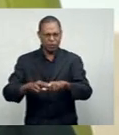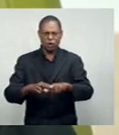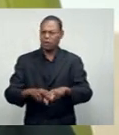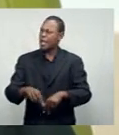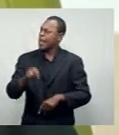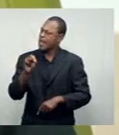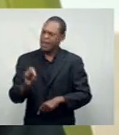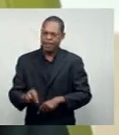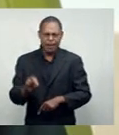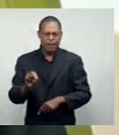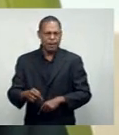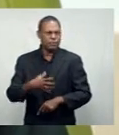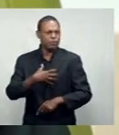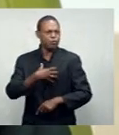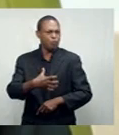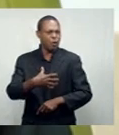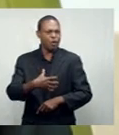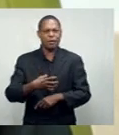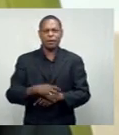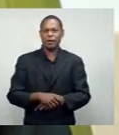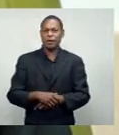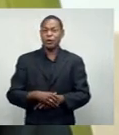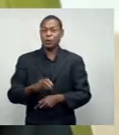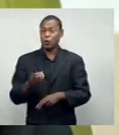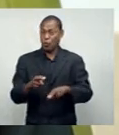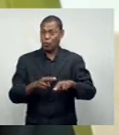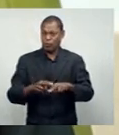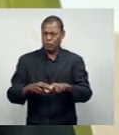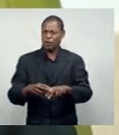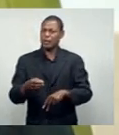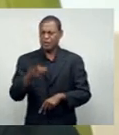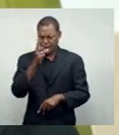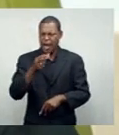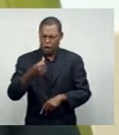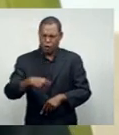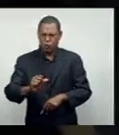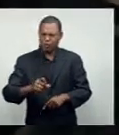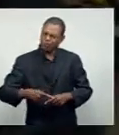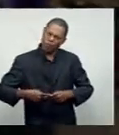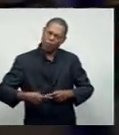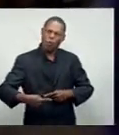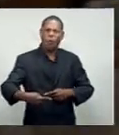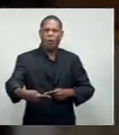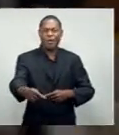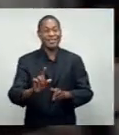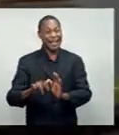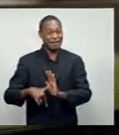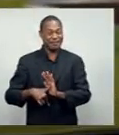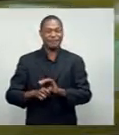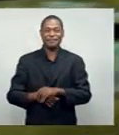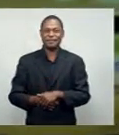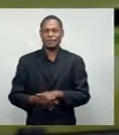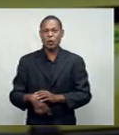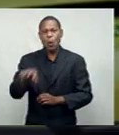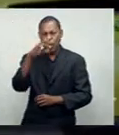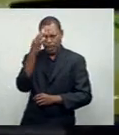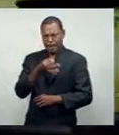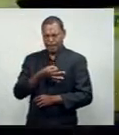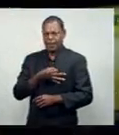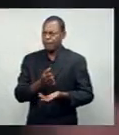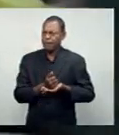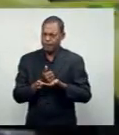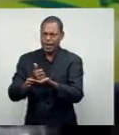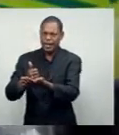requirement and lower servicing requirements, meaning that Fiji is going to be able to use them for a longer duration. Stewart believes the assistance will be a